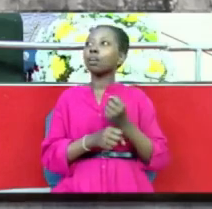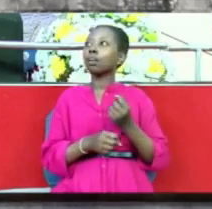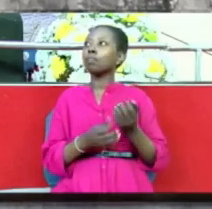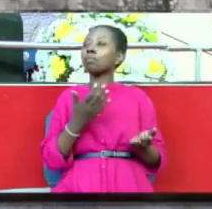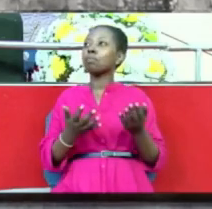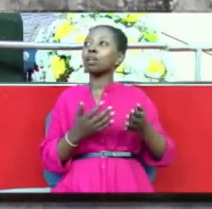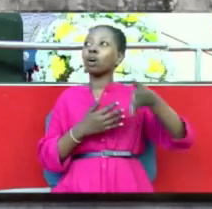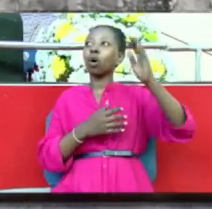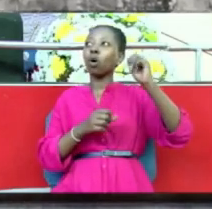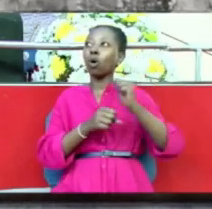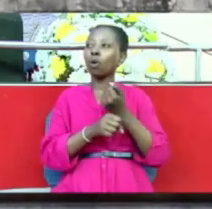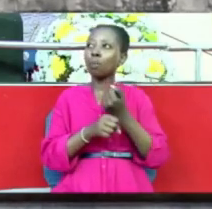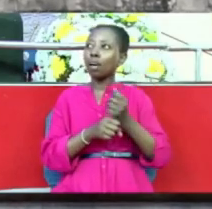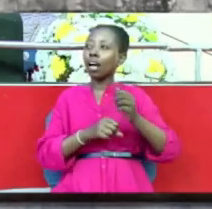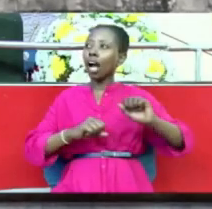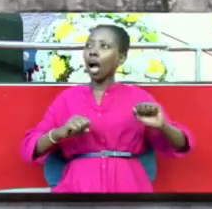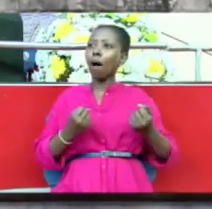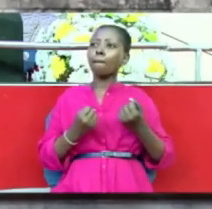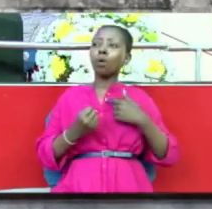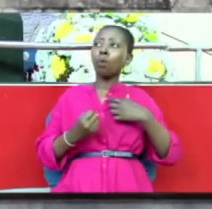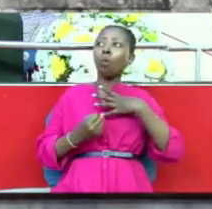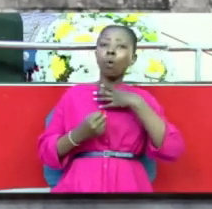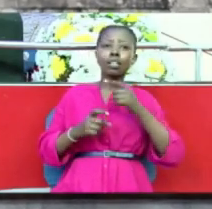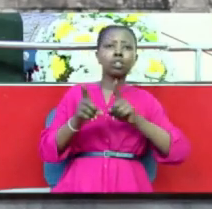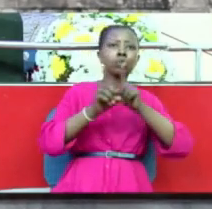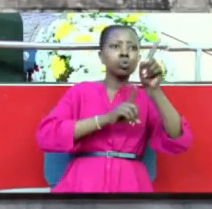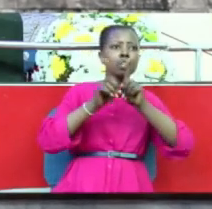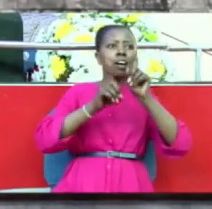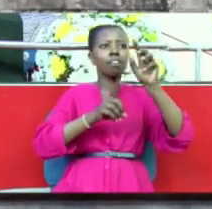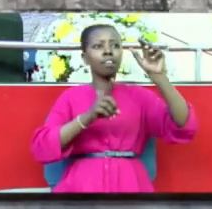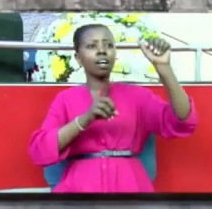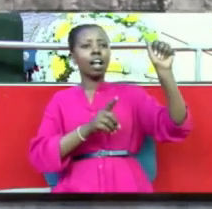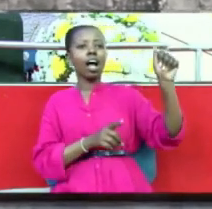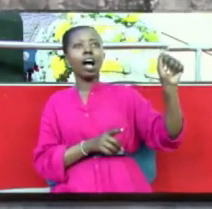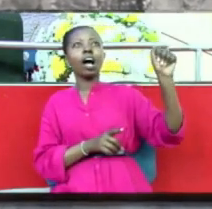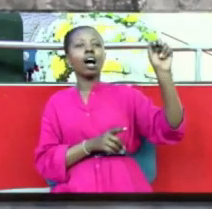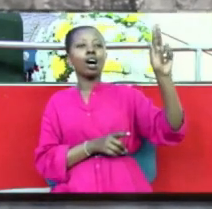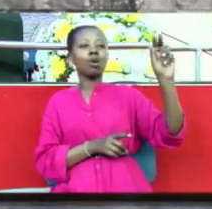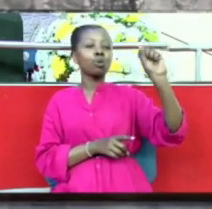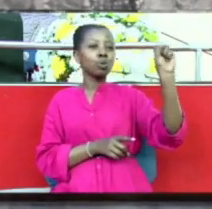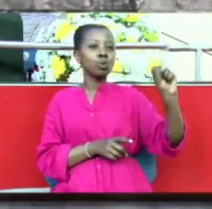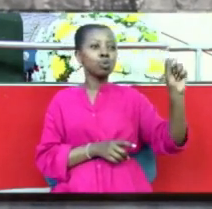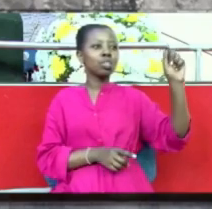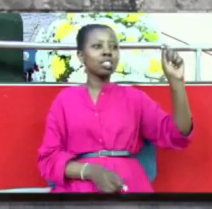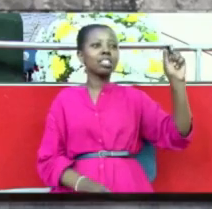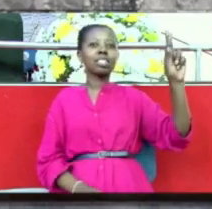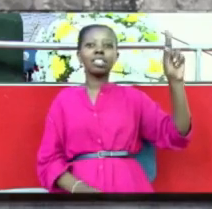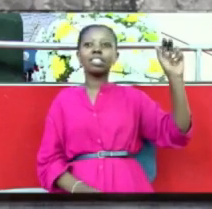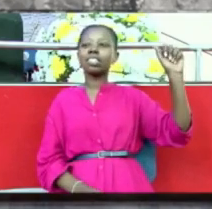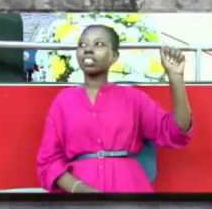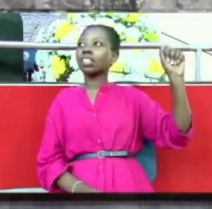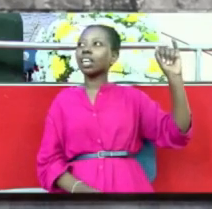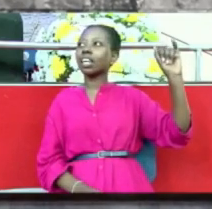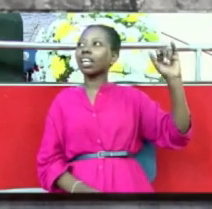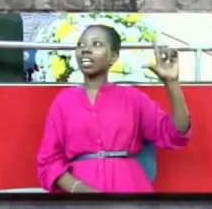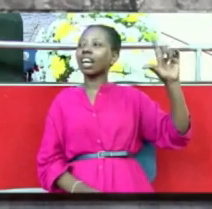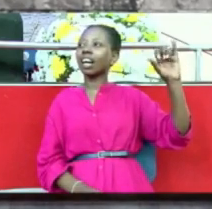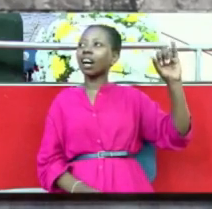Australia. Mimi nilikuwa nataka kwenda Australia. Because one of my teacher. Kwa sababu mmoja wao alikuwa who was teaching me technical